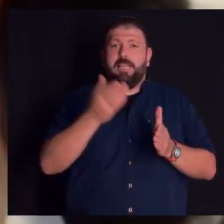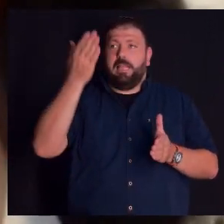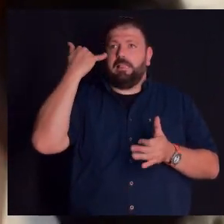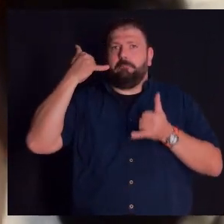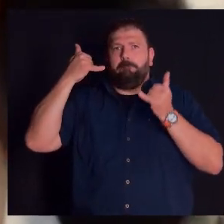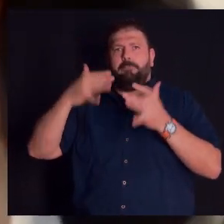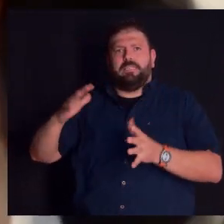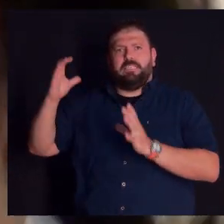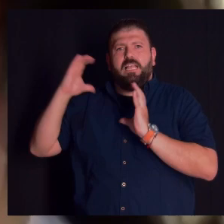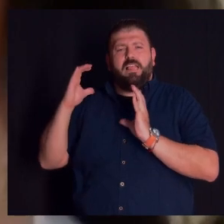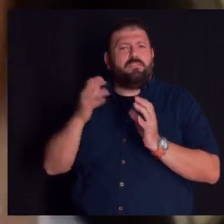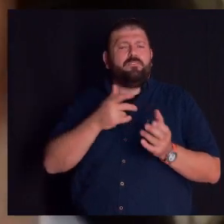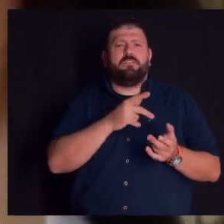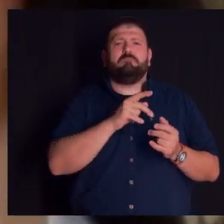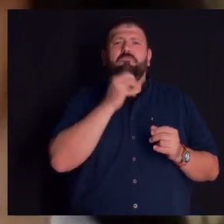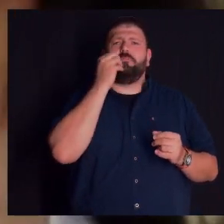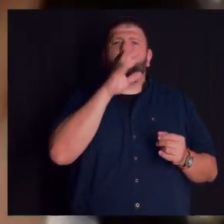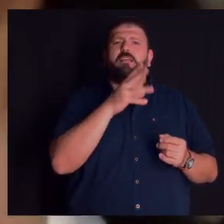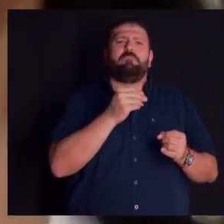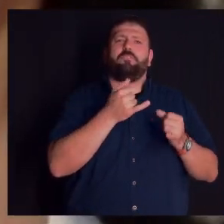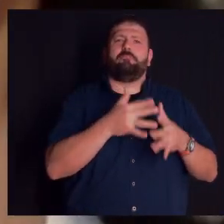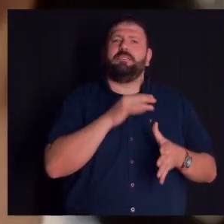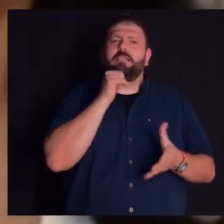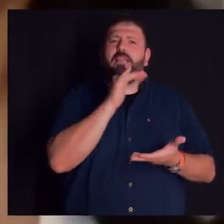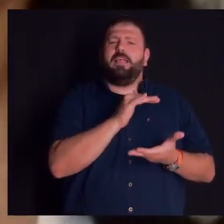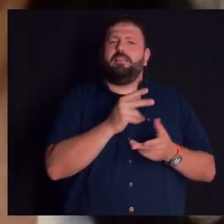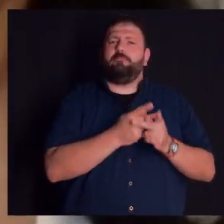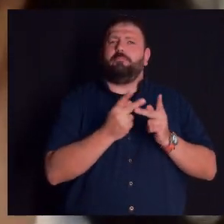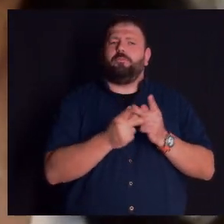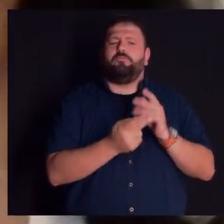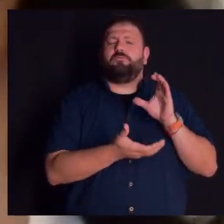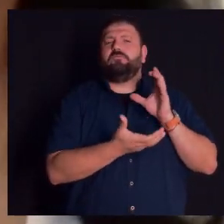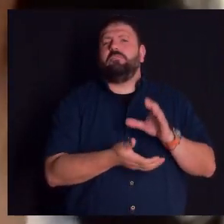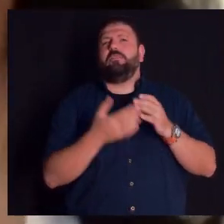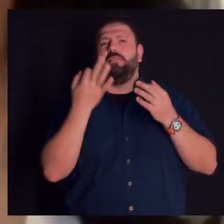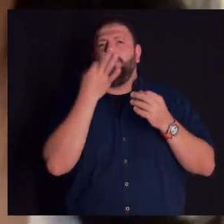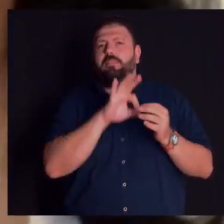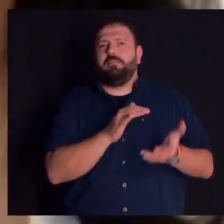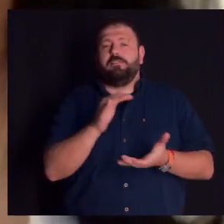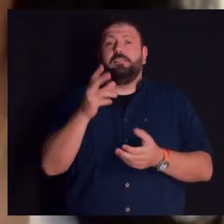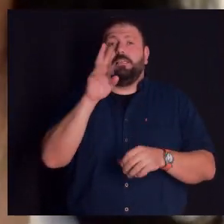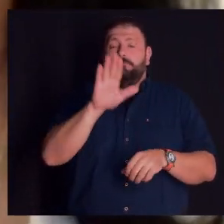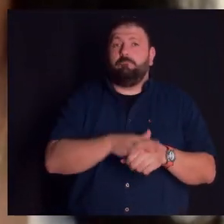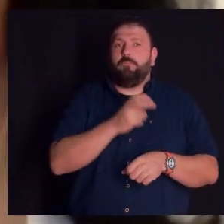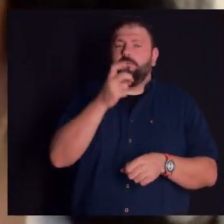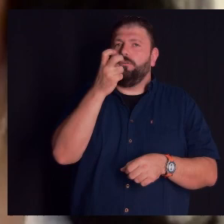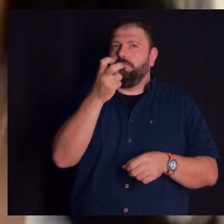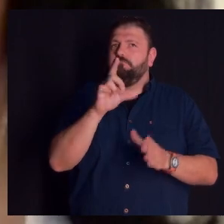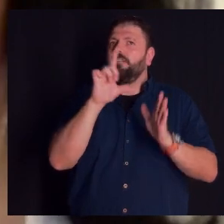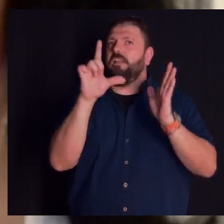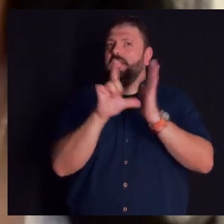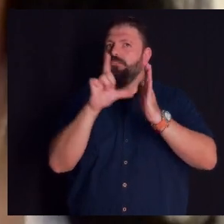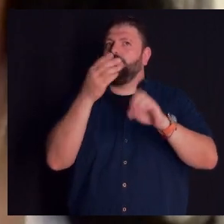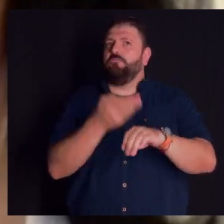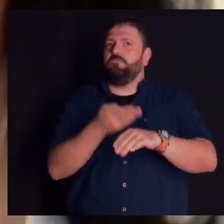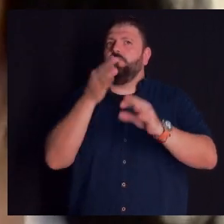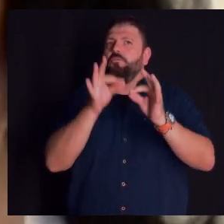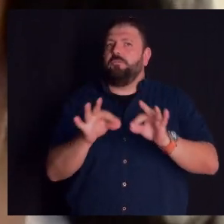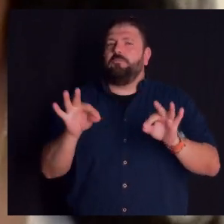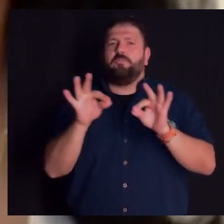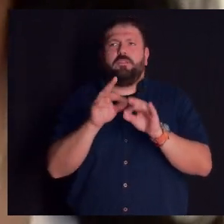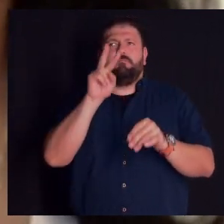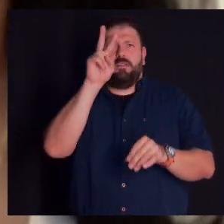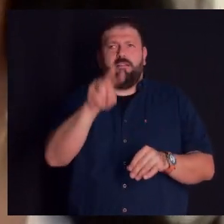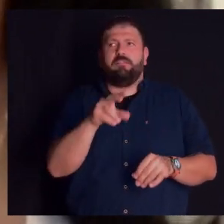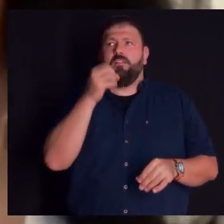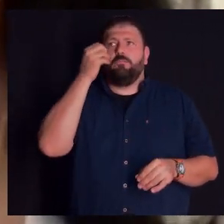and comparing one to the other, I mean, that's a very important lesson you give us, and working